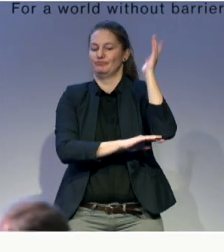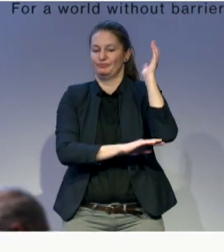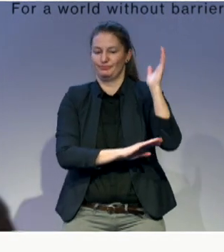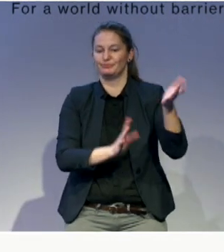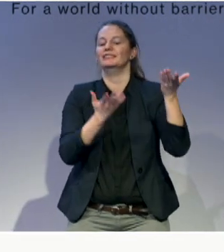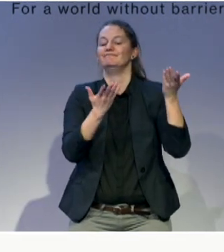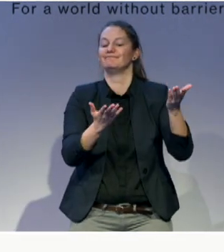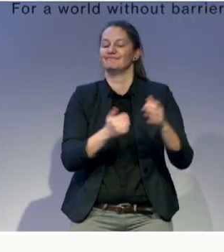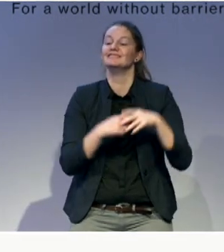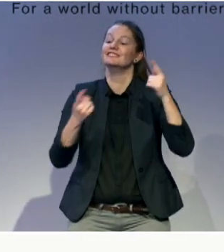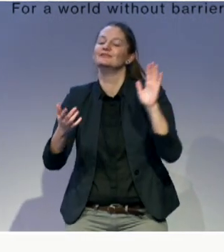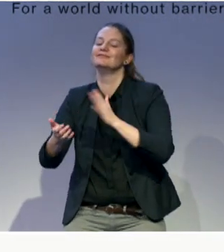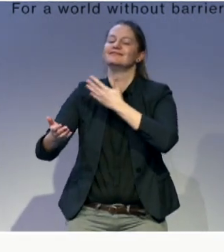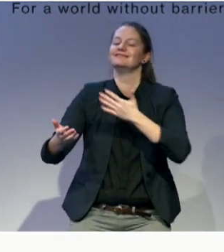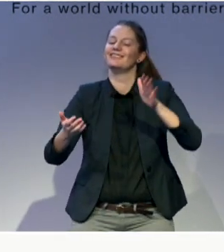Essl? Where are you?